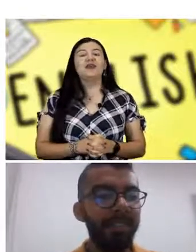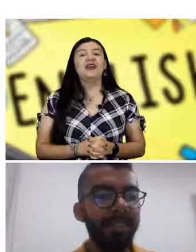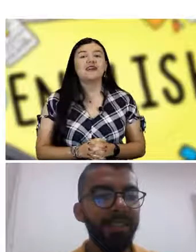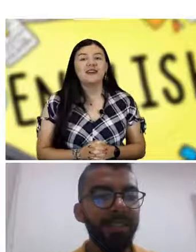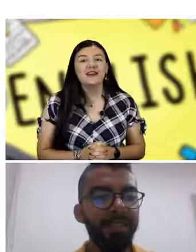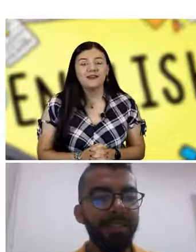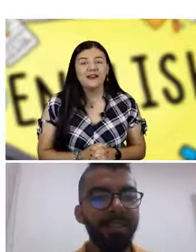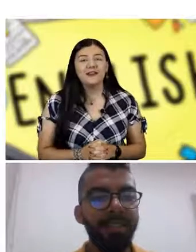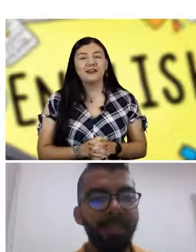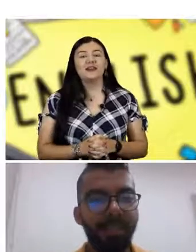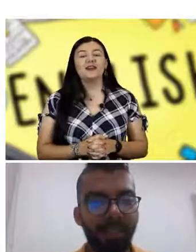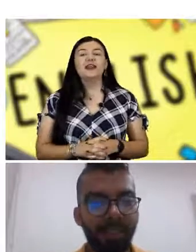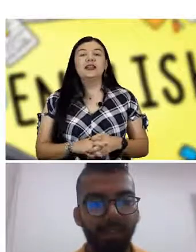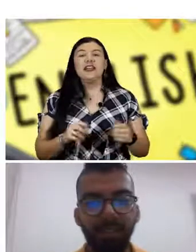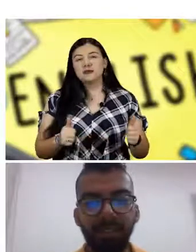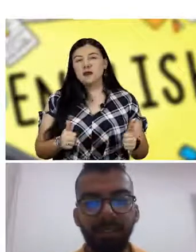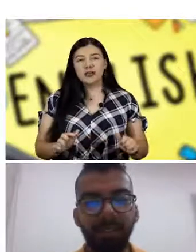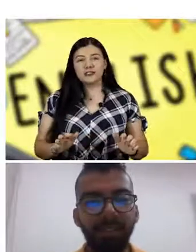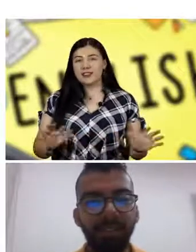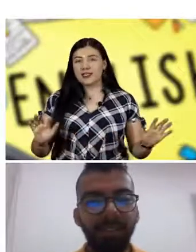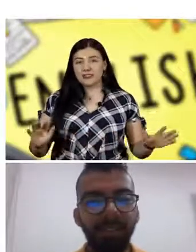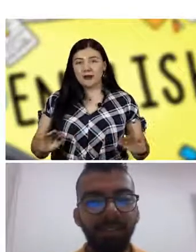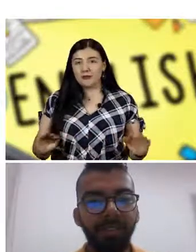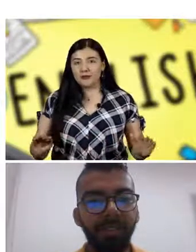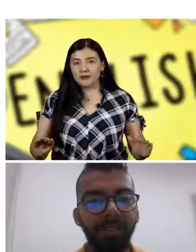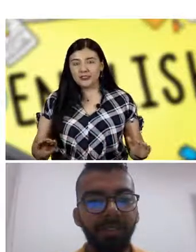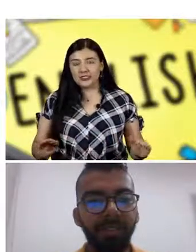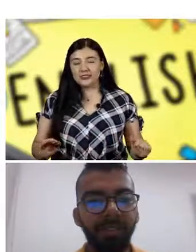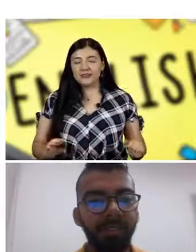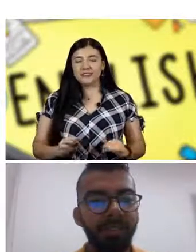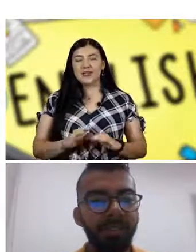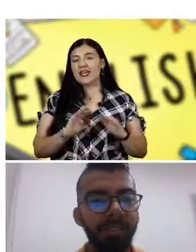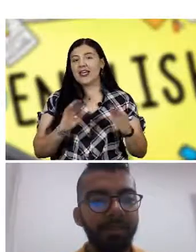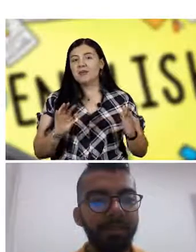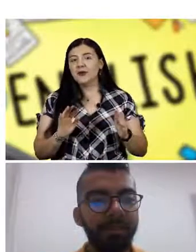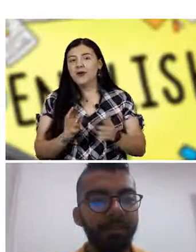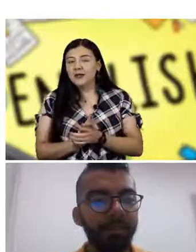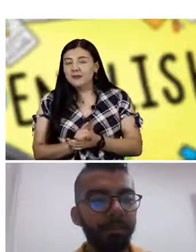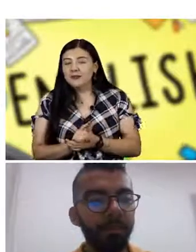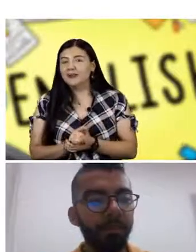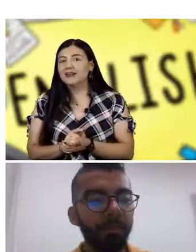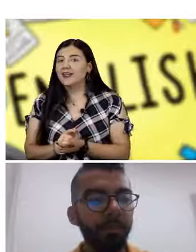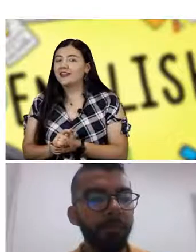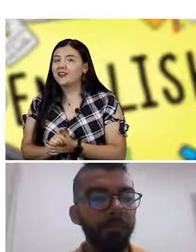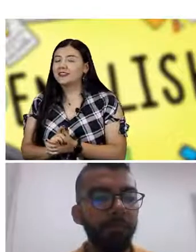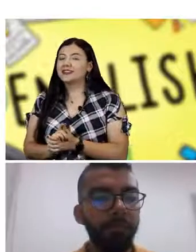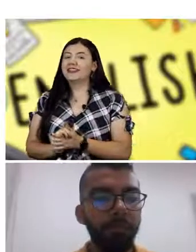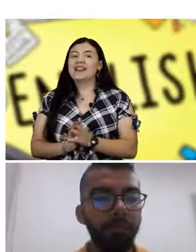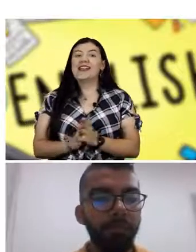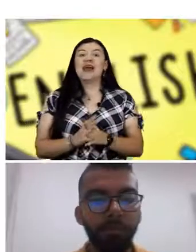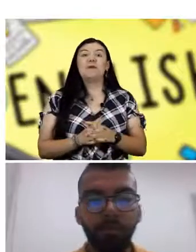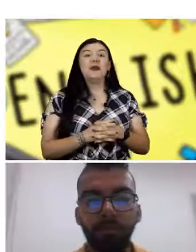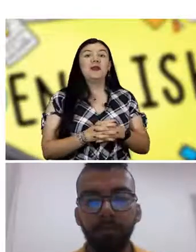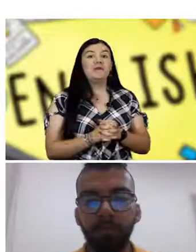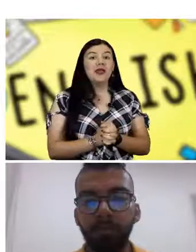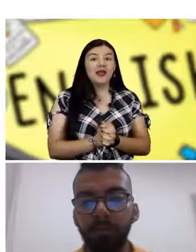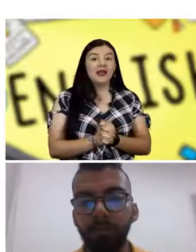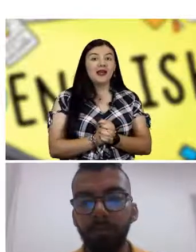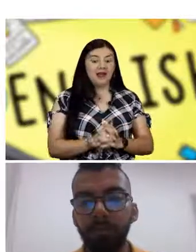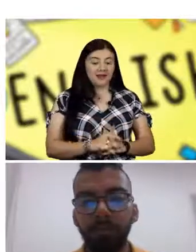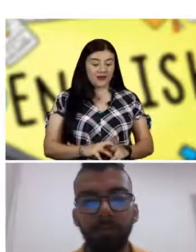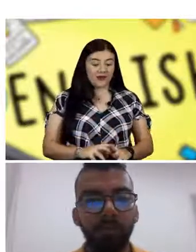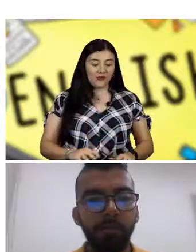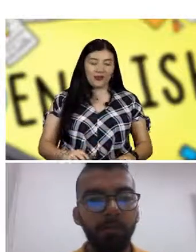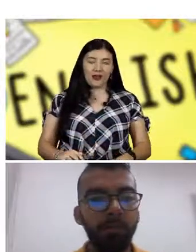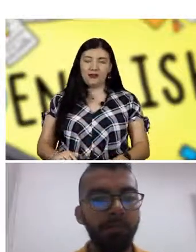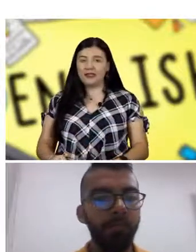wow, Jimena, good, very good. This one was the example, ¿sí? Este es el ejemplo. Vamos a ver entonces la